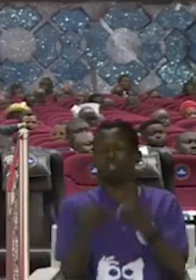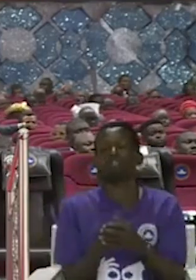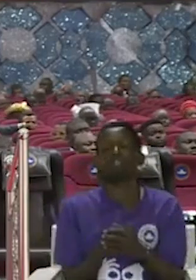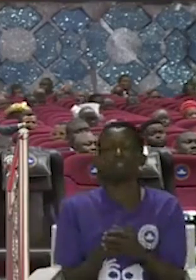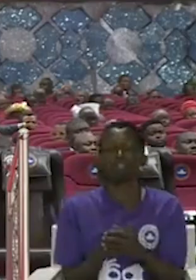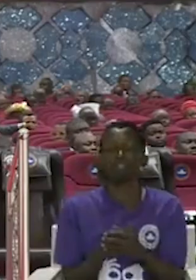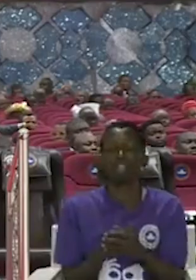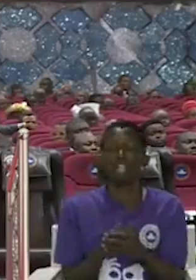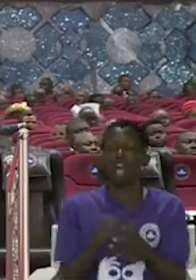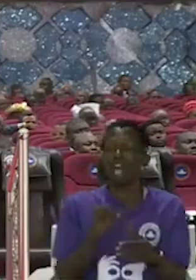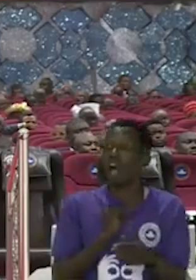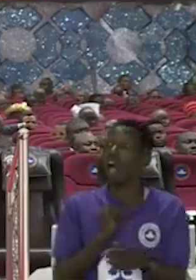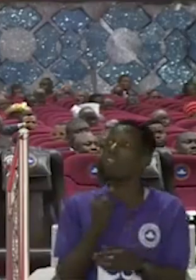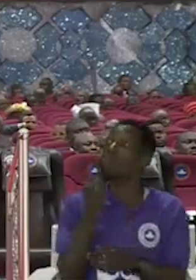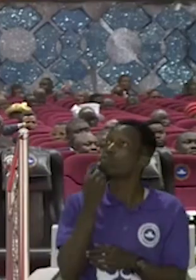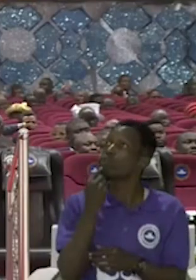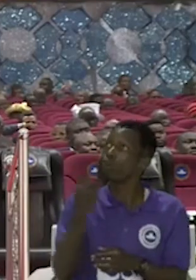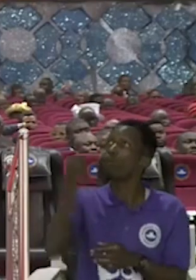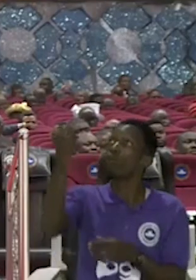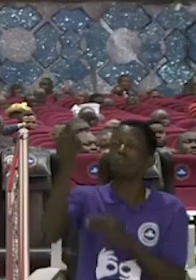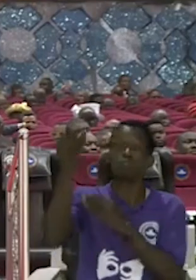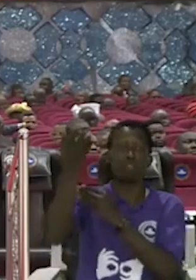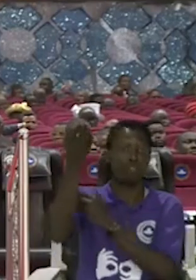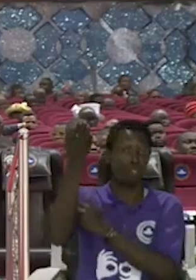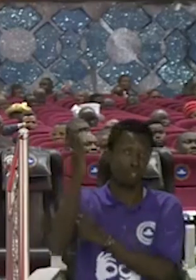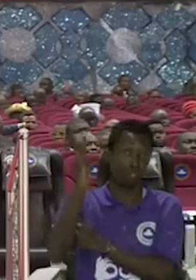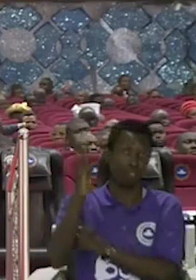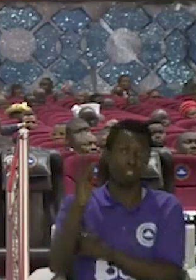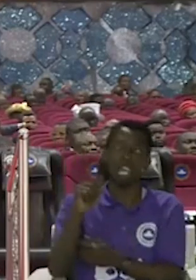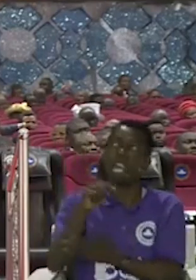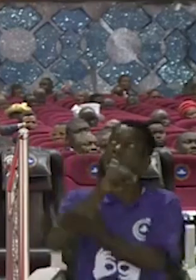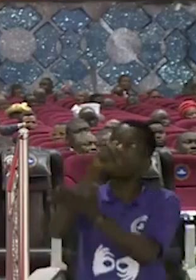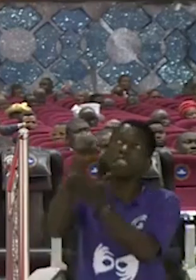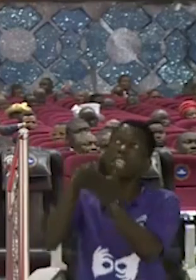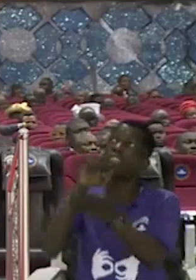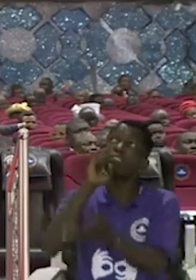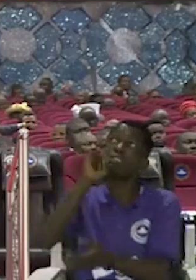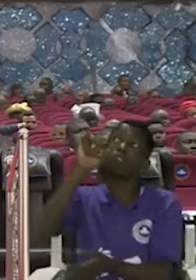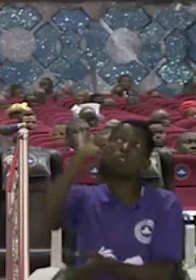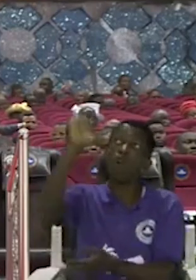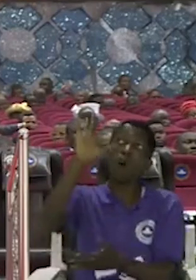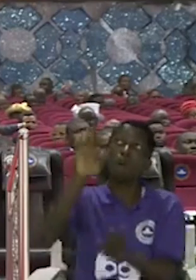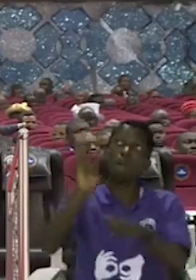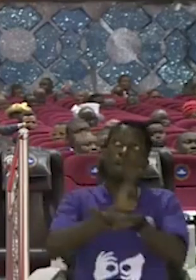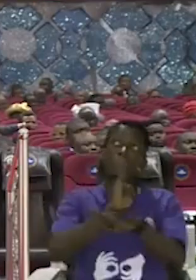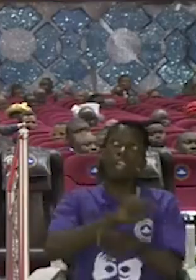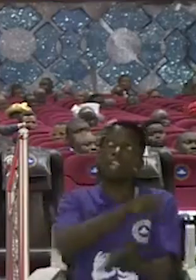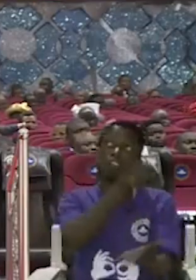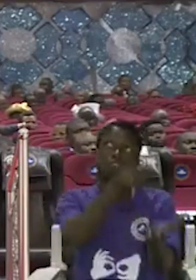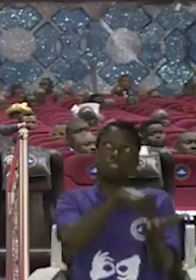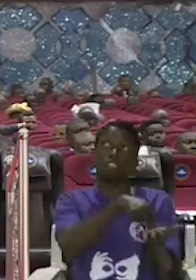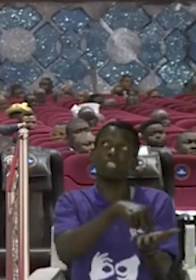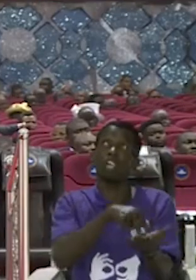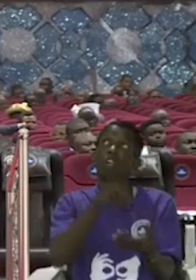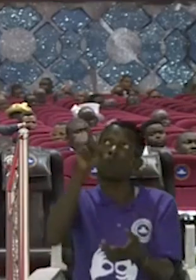And I told God, this is your business. You are my senior